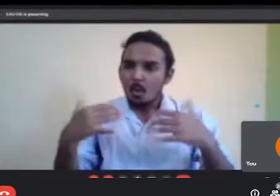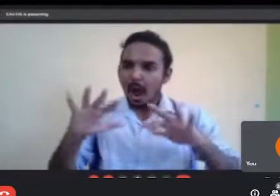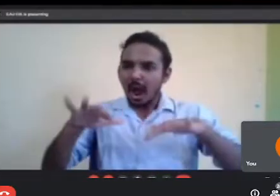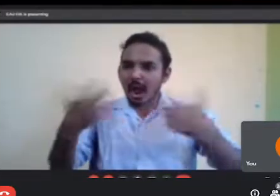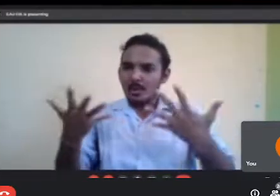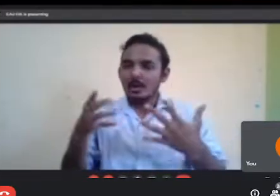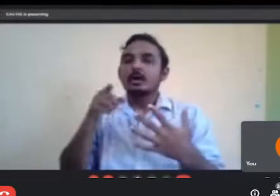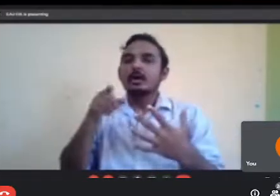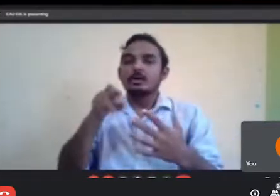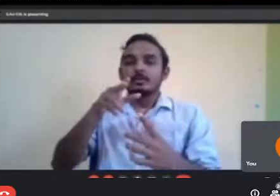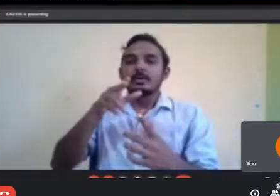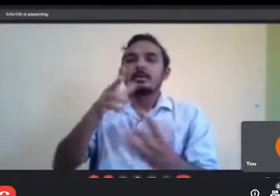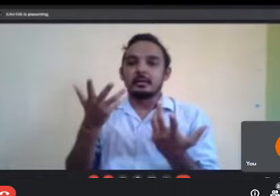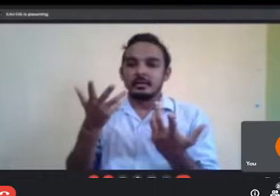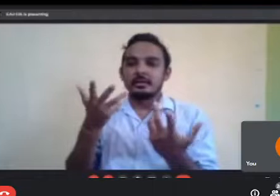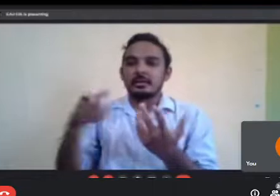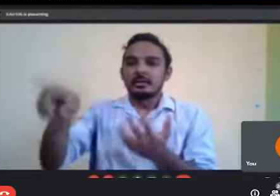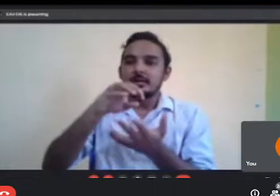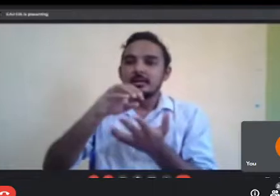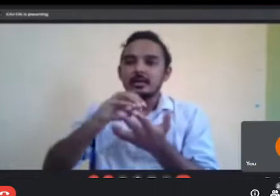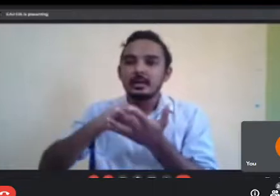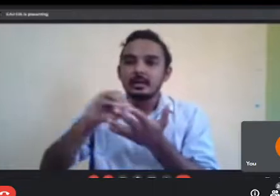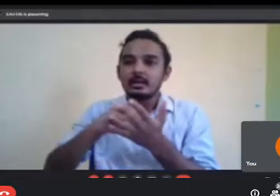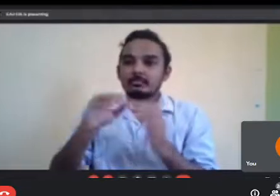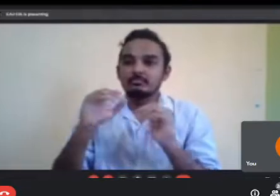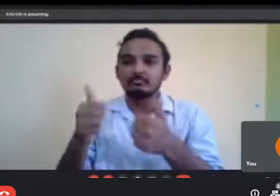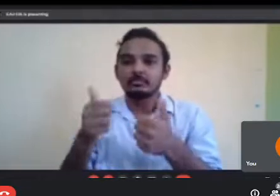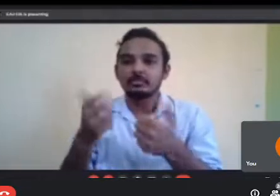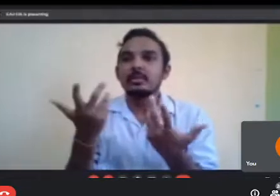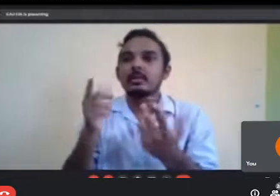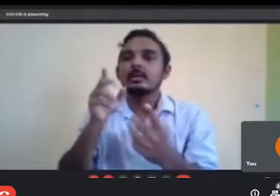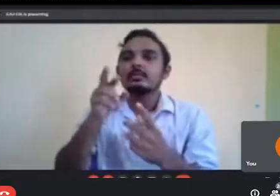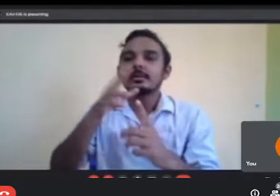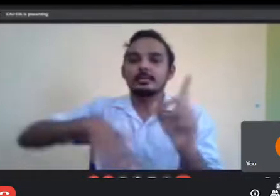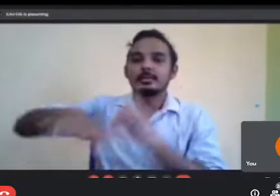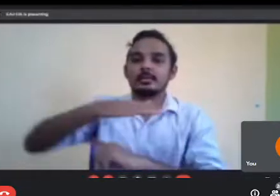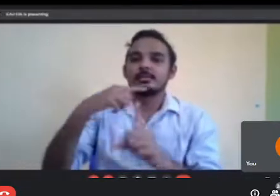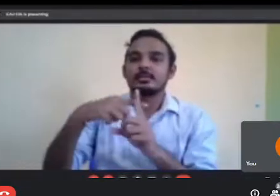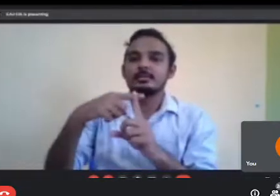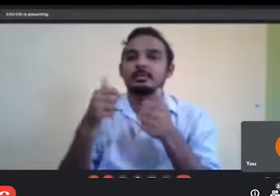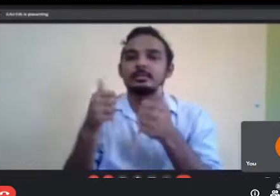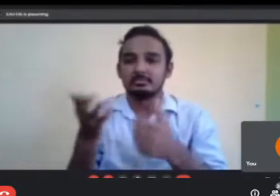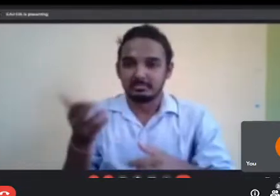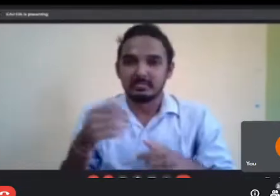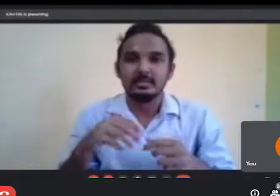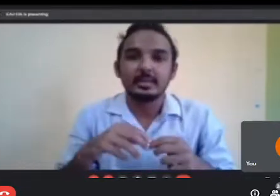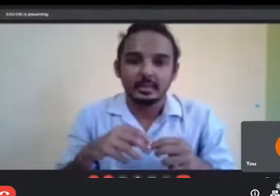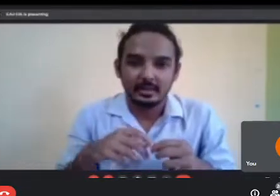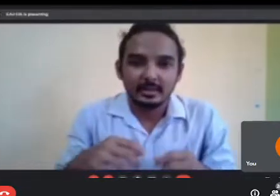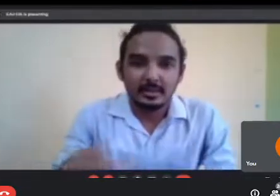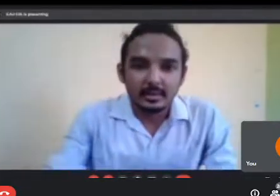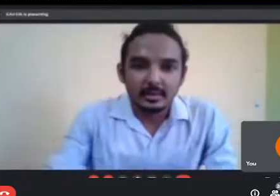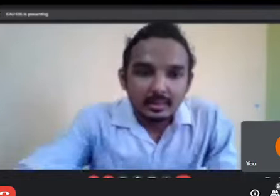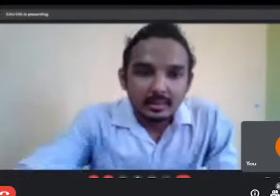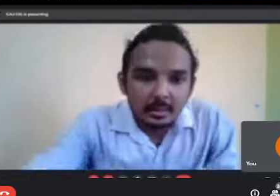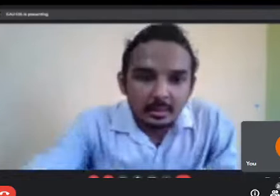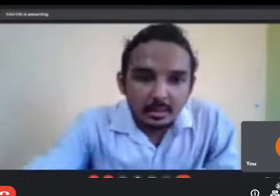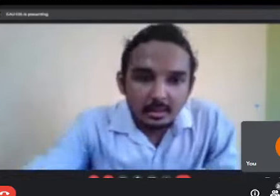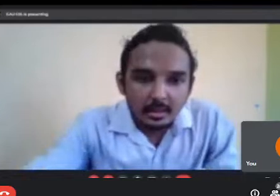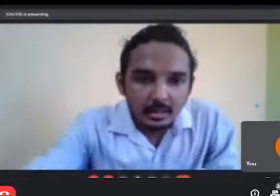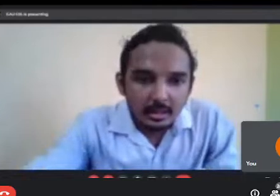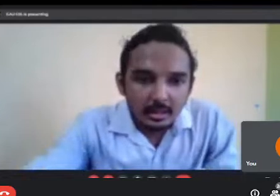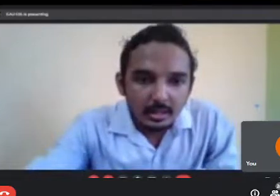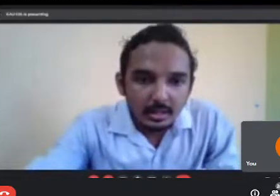and there was such a we noticed such an increase in their writing and reading activities. There was a huge